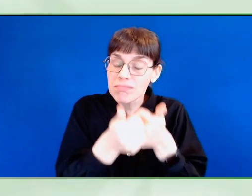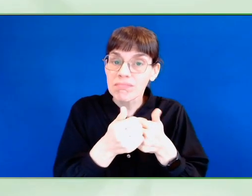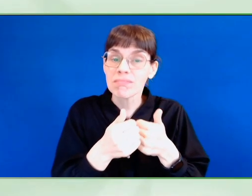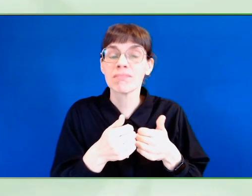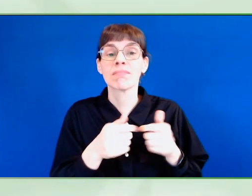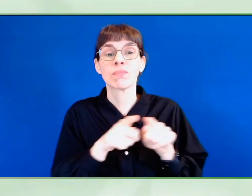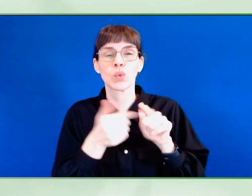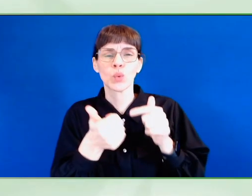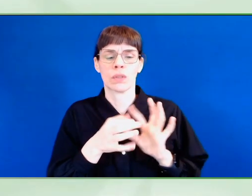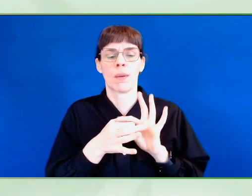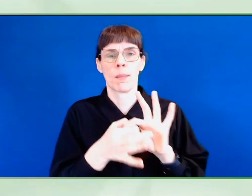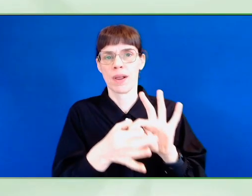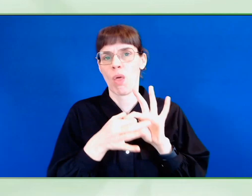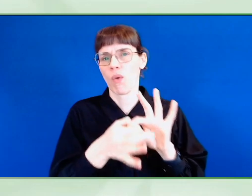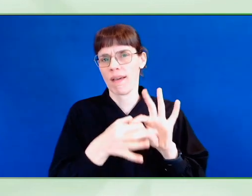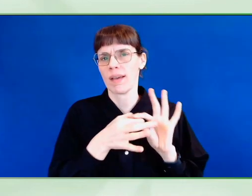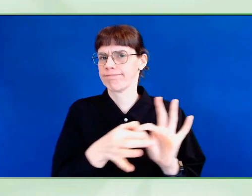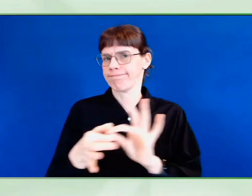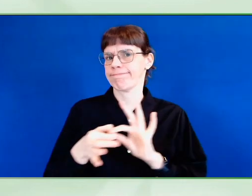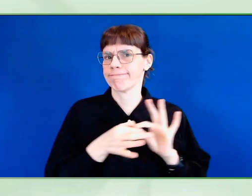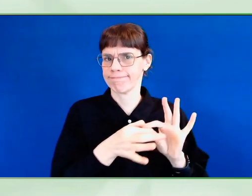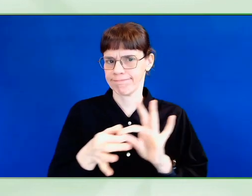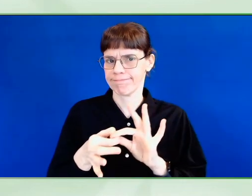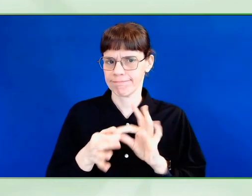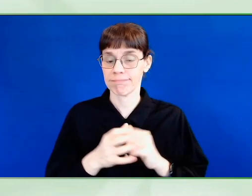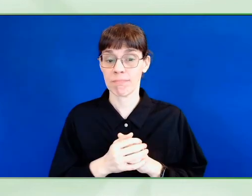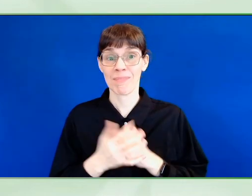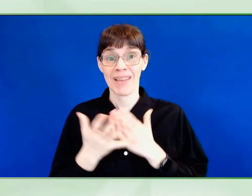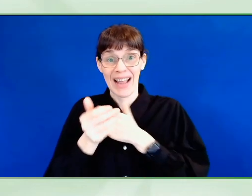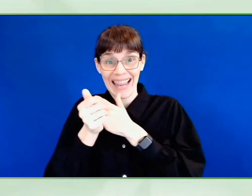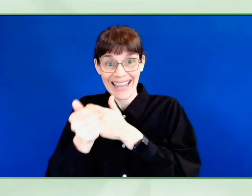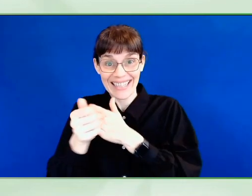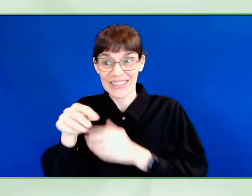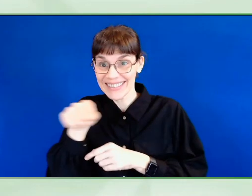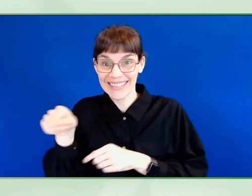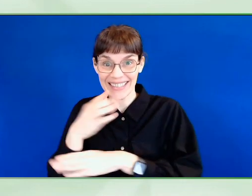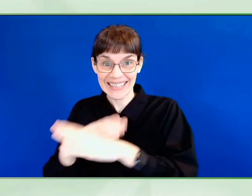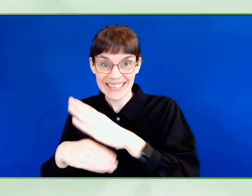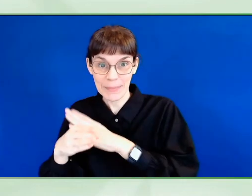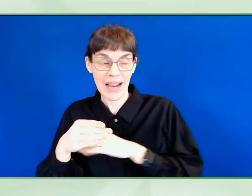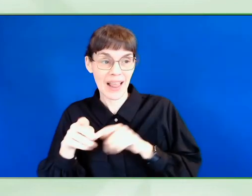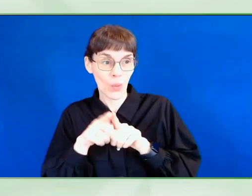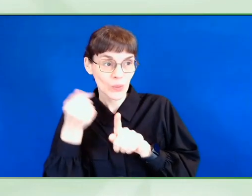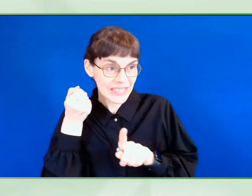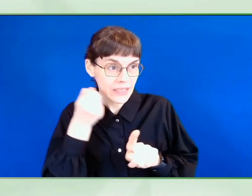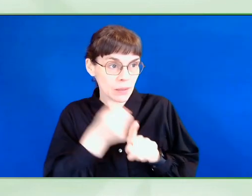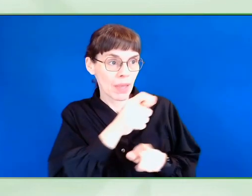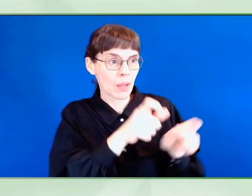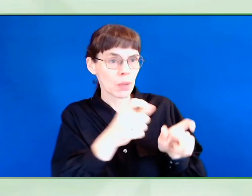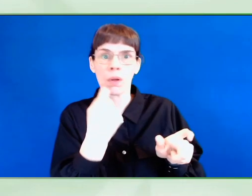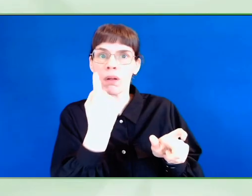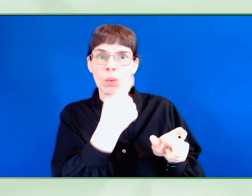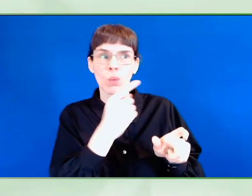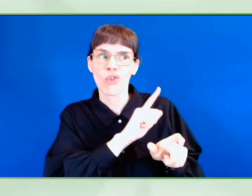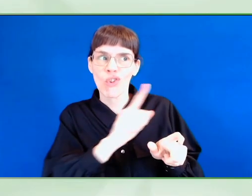belonging. But the impact that that disabled leadership has on our non-disabled members is changing assumptions.